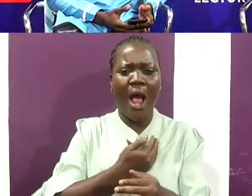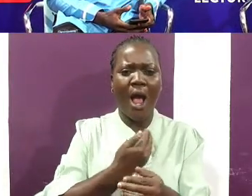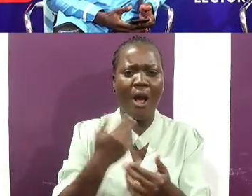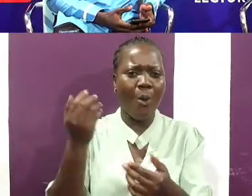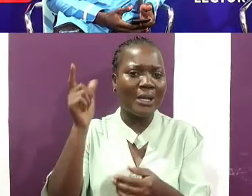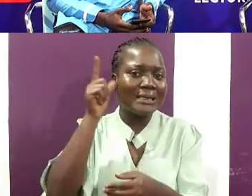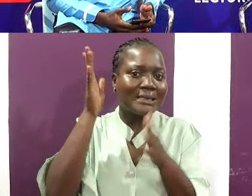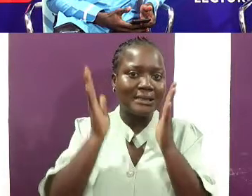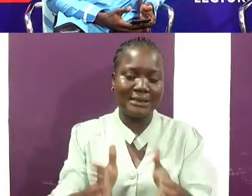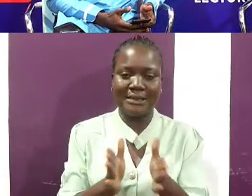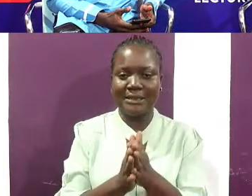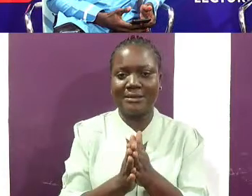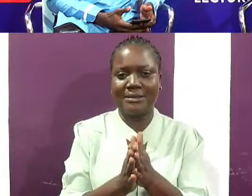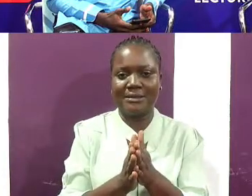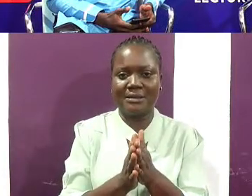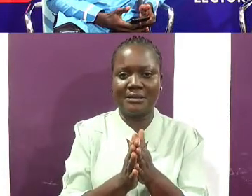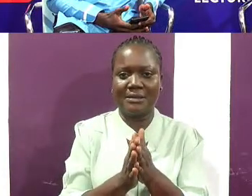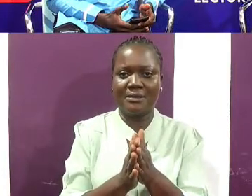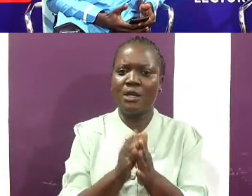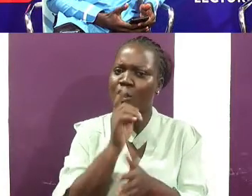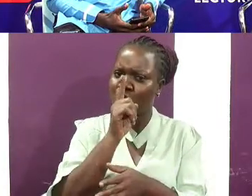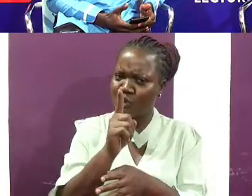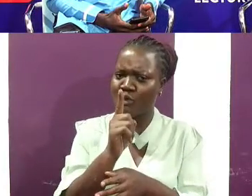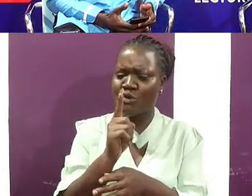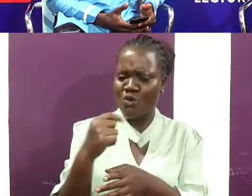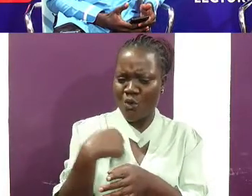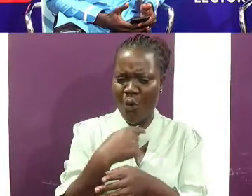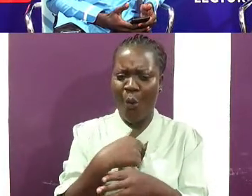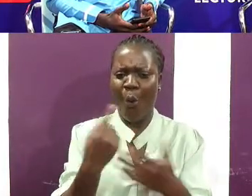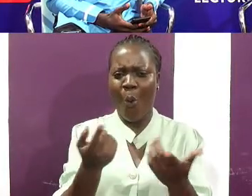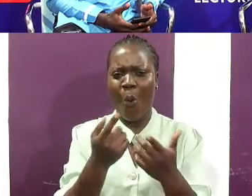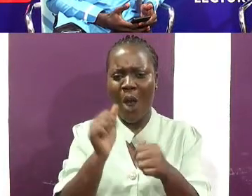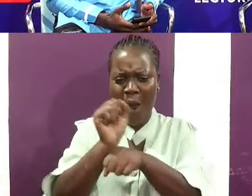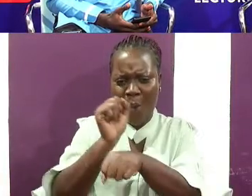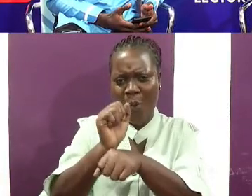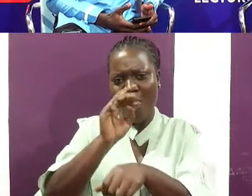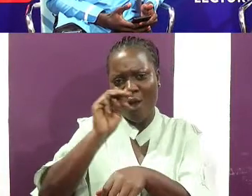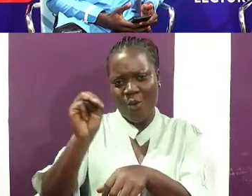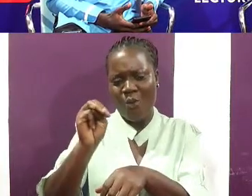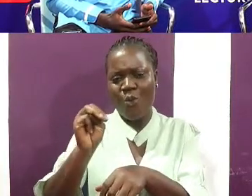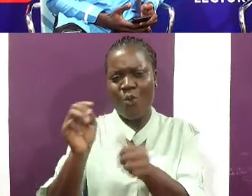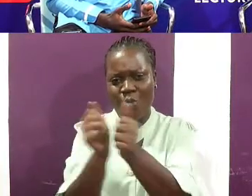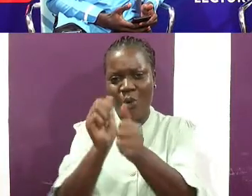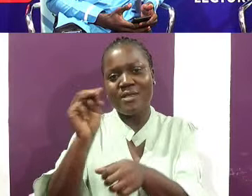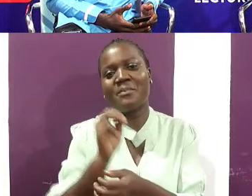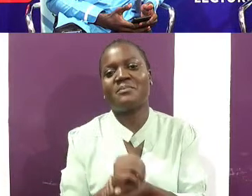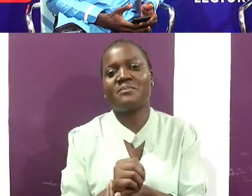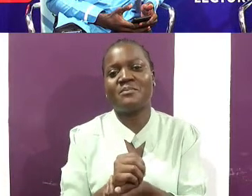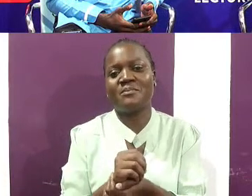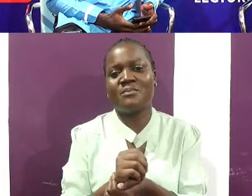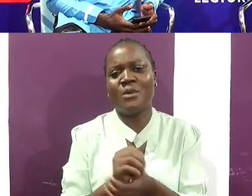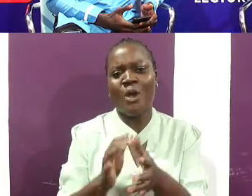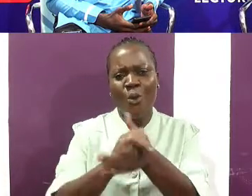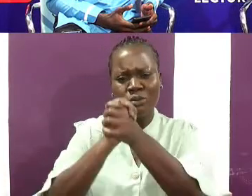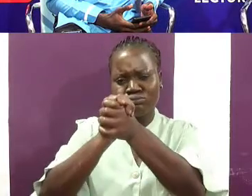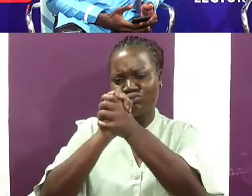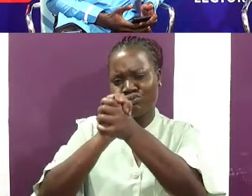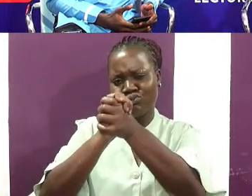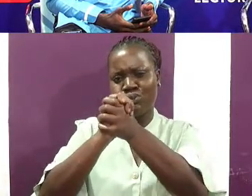ehuhia se ye ne omo ene di dwuma no ene ti ye beche omo na yabo omo swa baso se omguso na omo